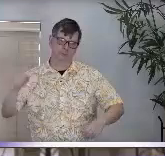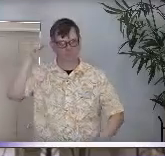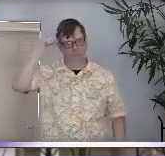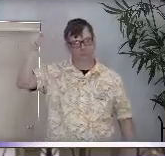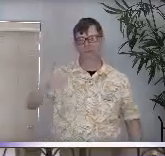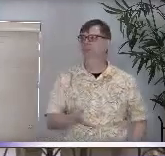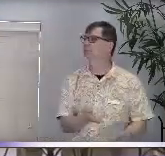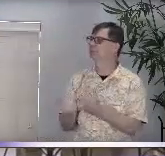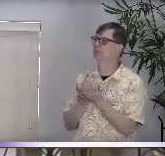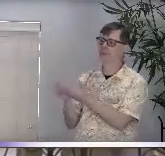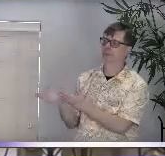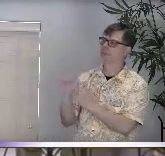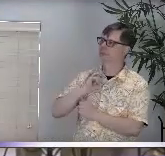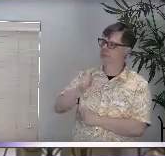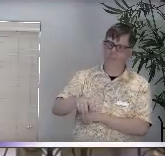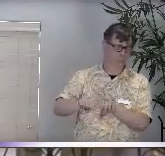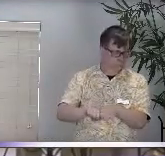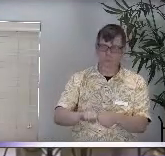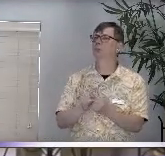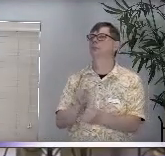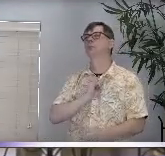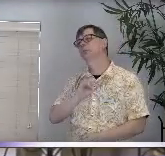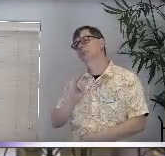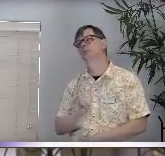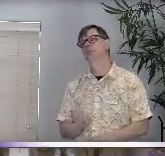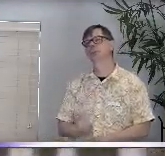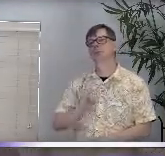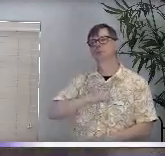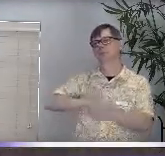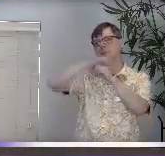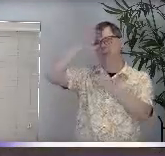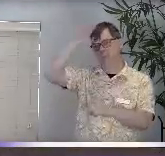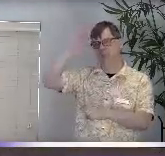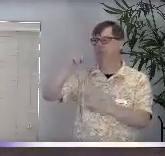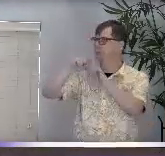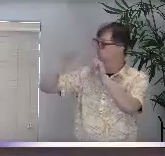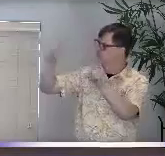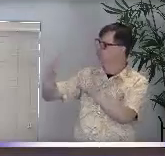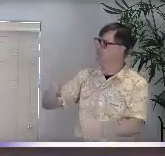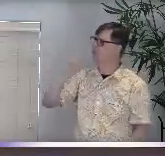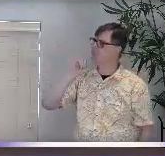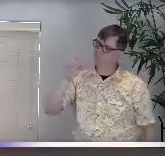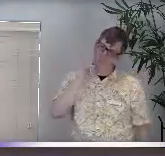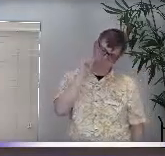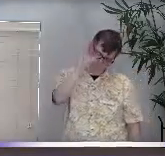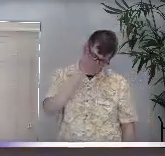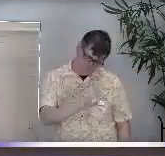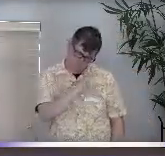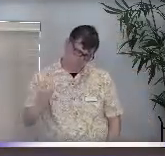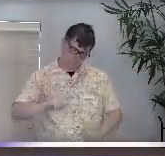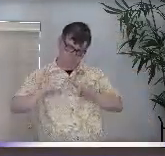minister is. So did I. I was raised in a Catholic church and with priests, and then I've had